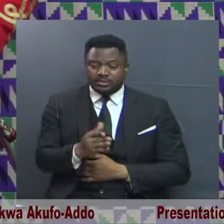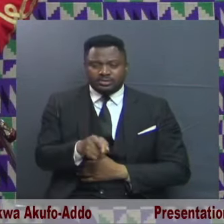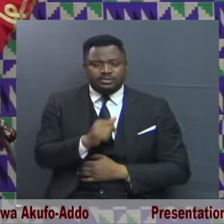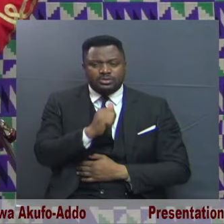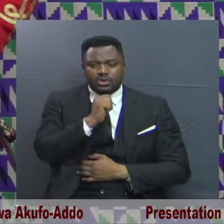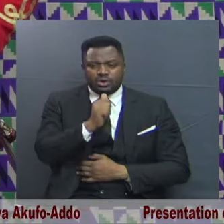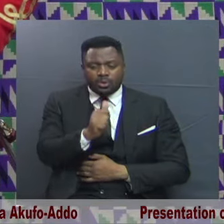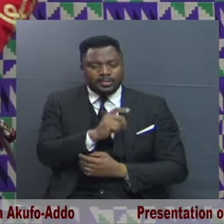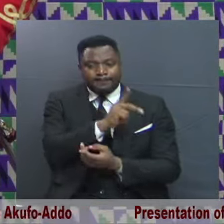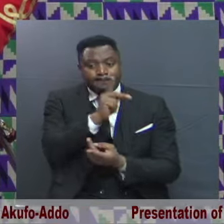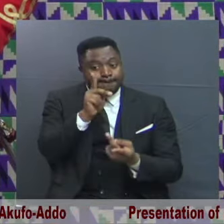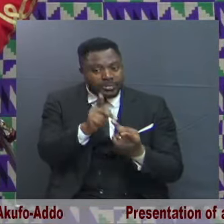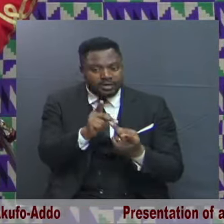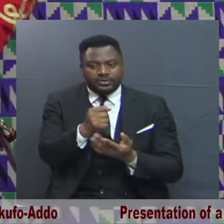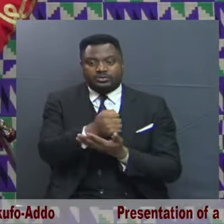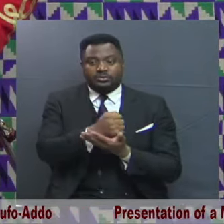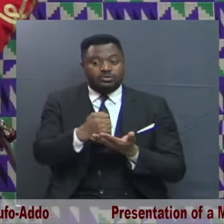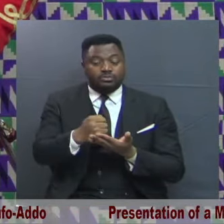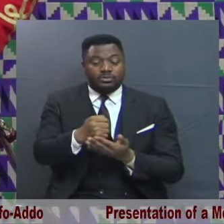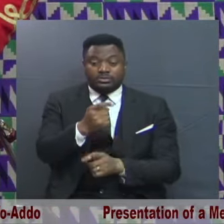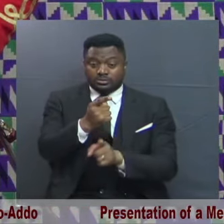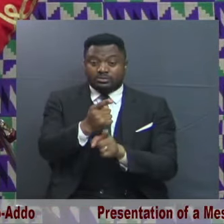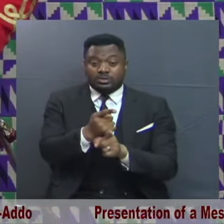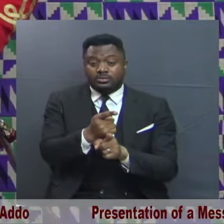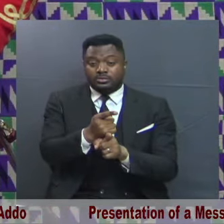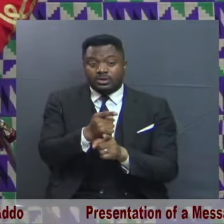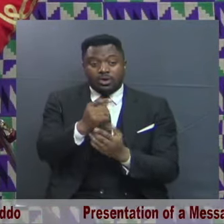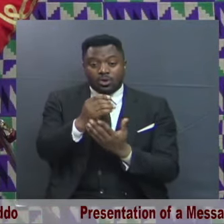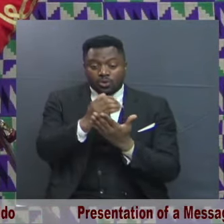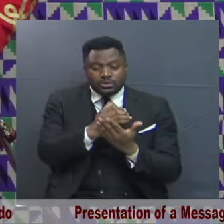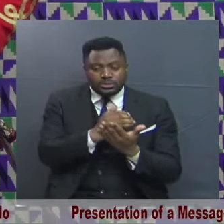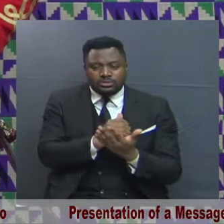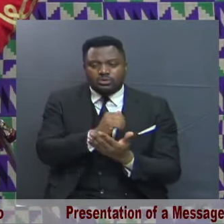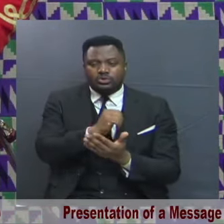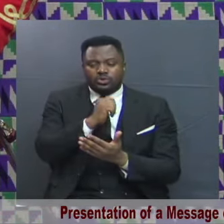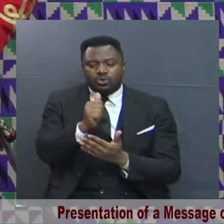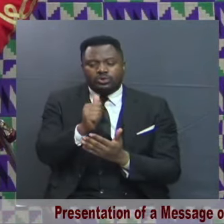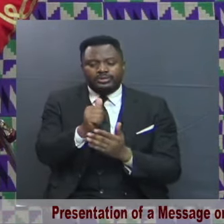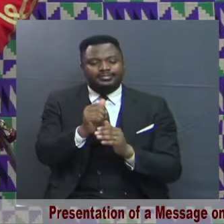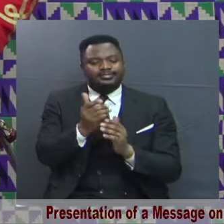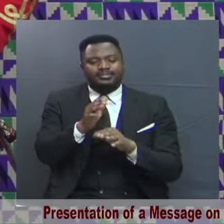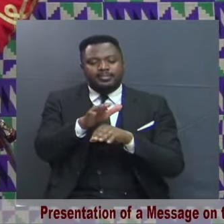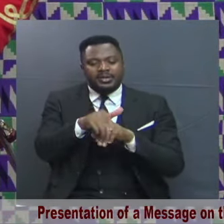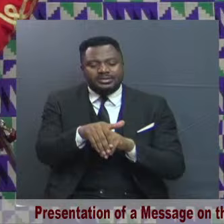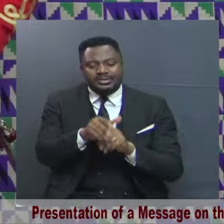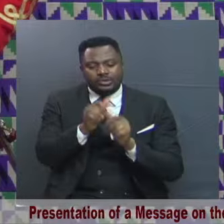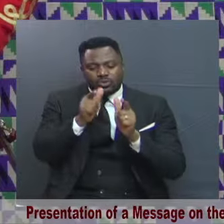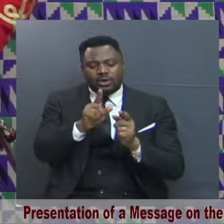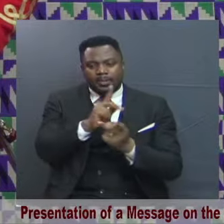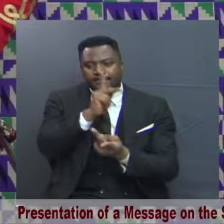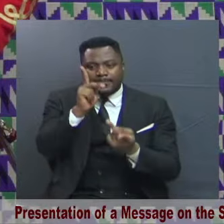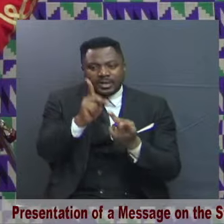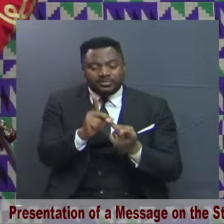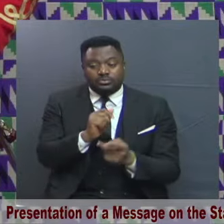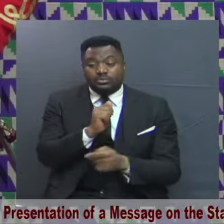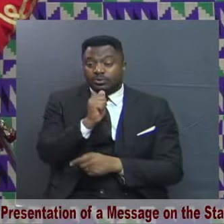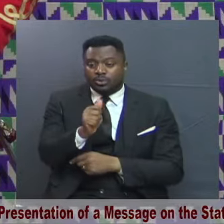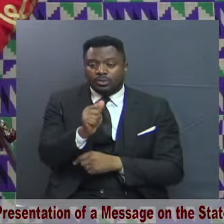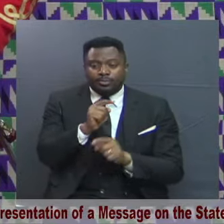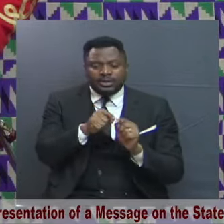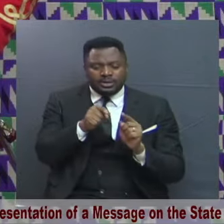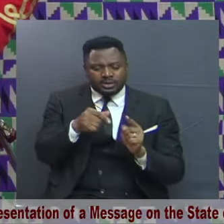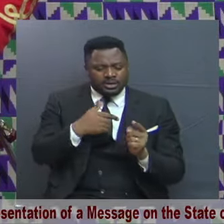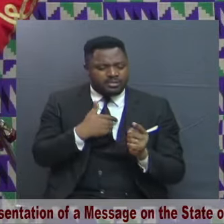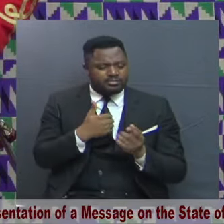not a perfect document constitutions do not ever pretend to be but it has